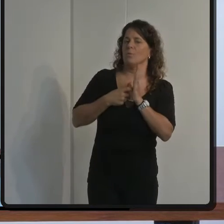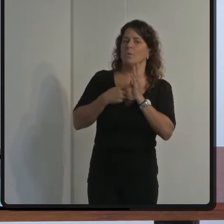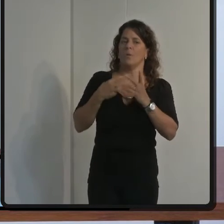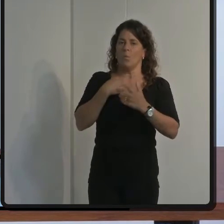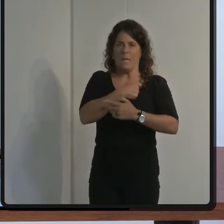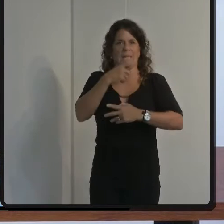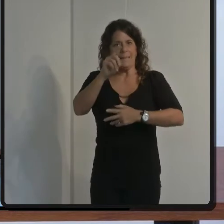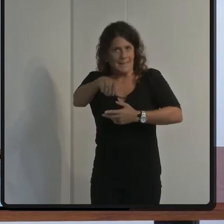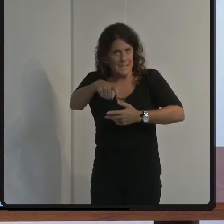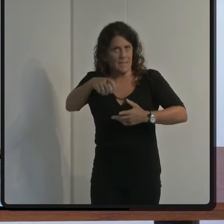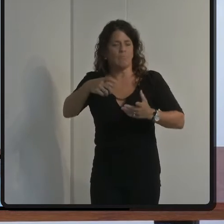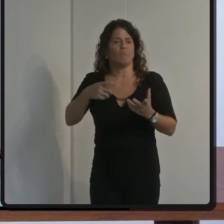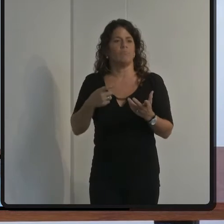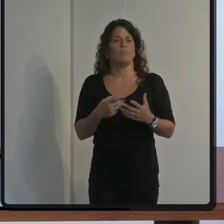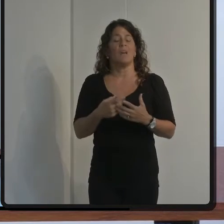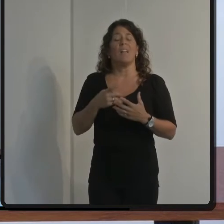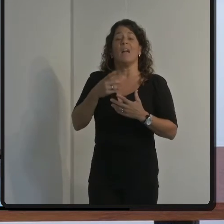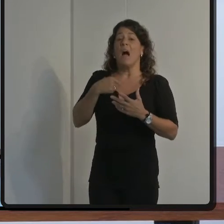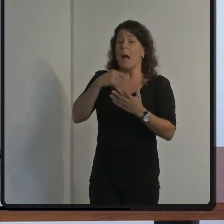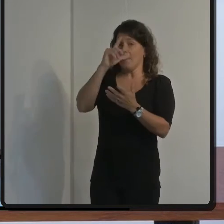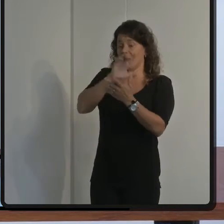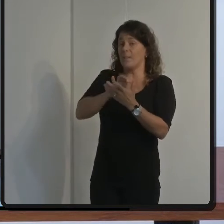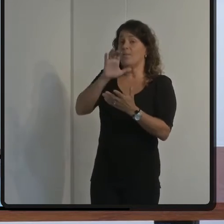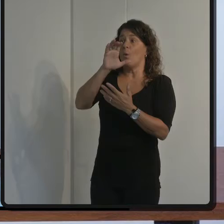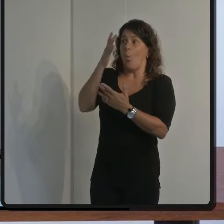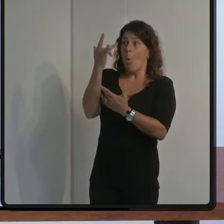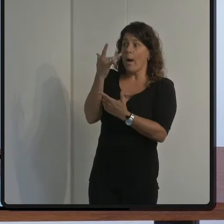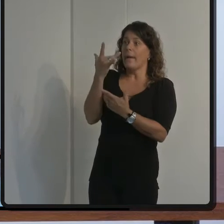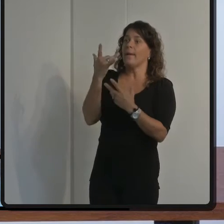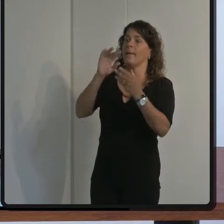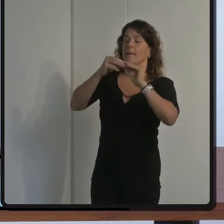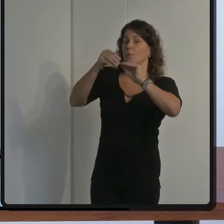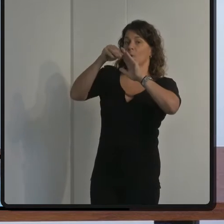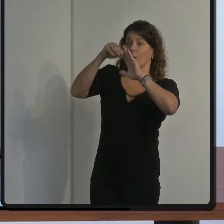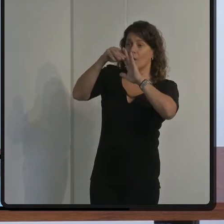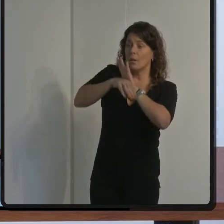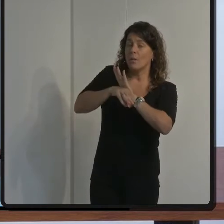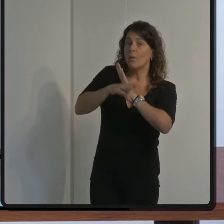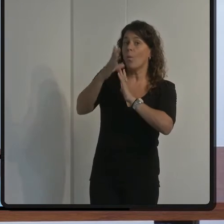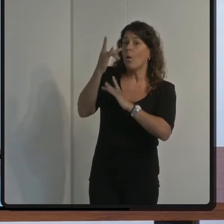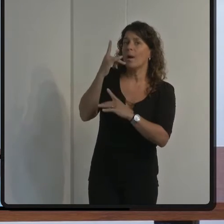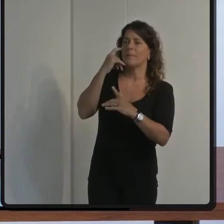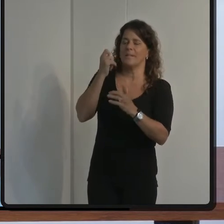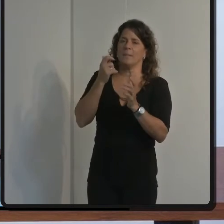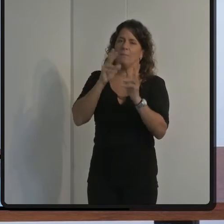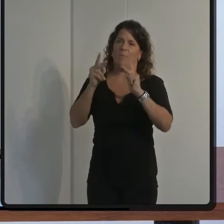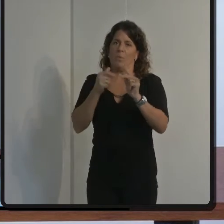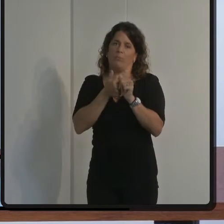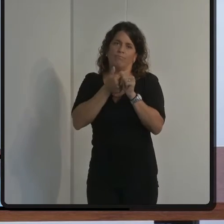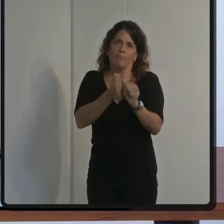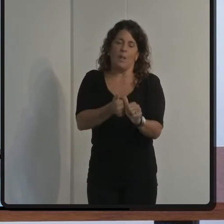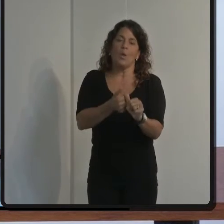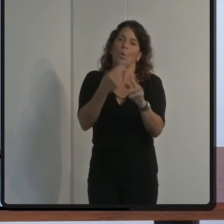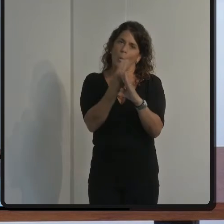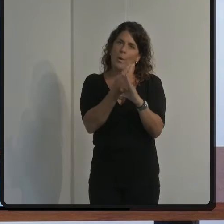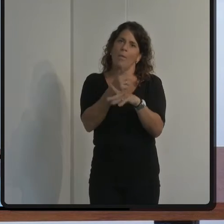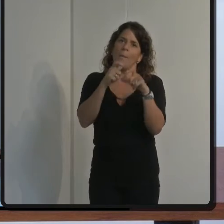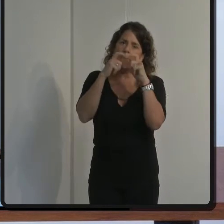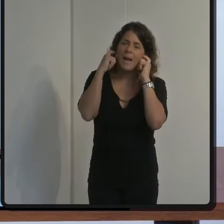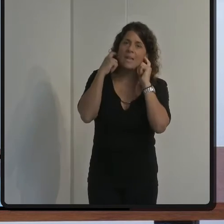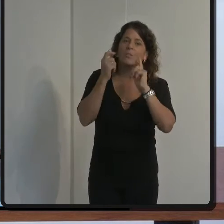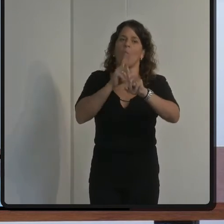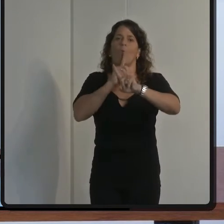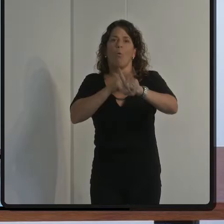time. And that's, I think, exactly why we have seen the cases decline over the past 3 weeks, is that the compliance with the mask orders